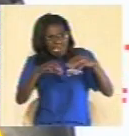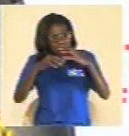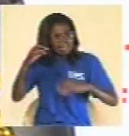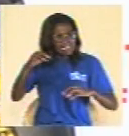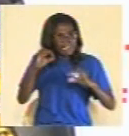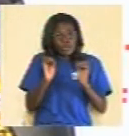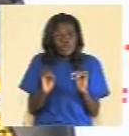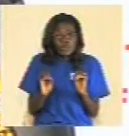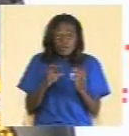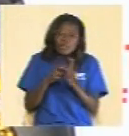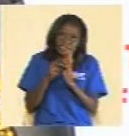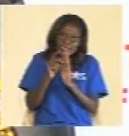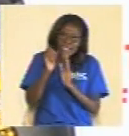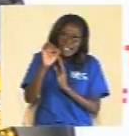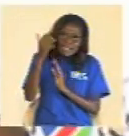understand? So